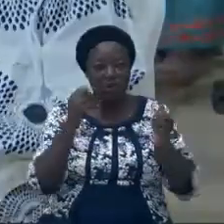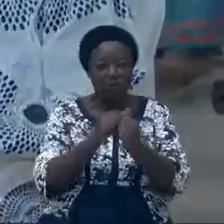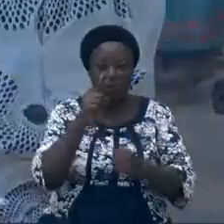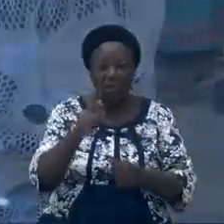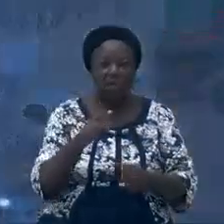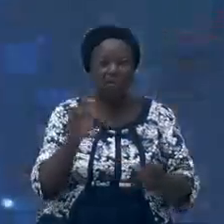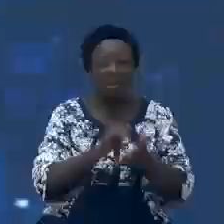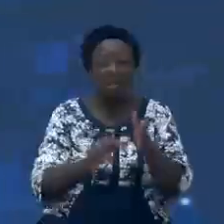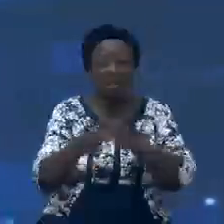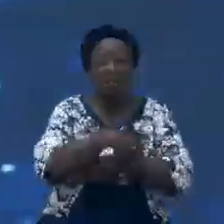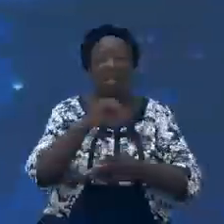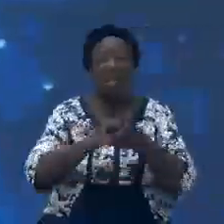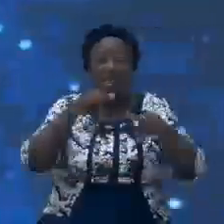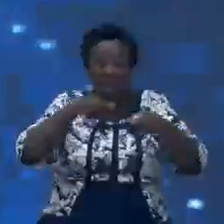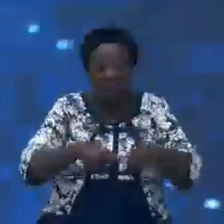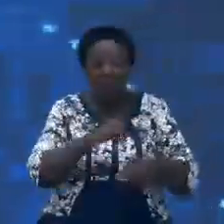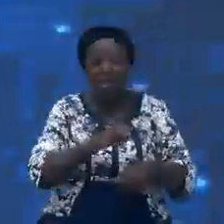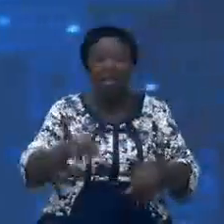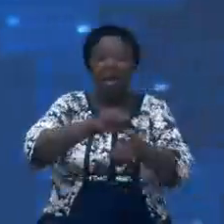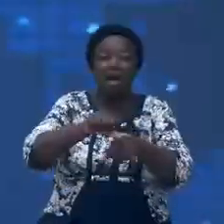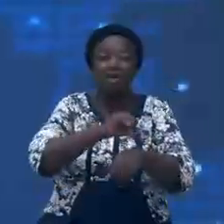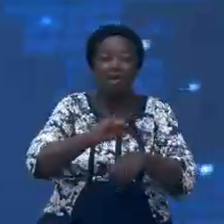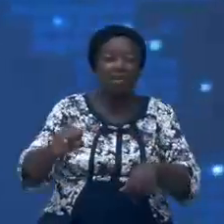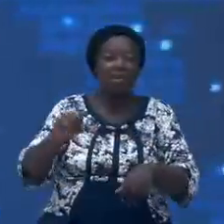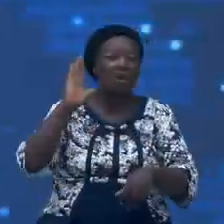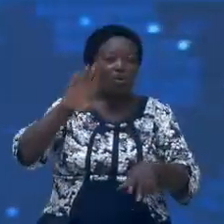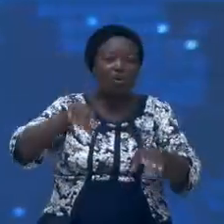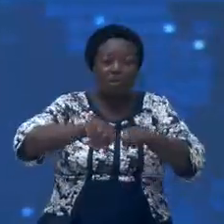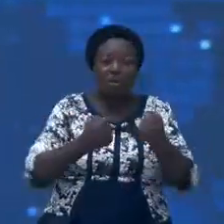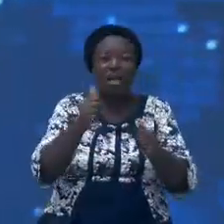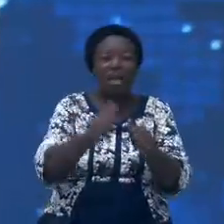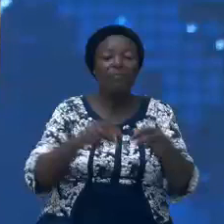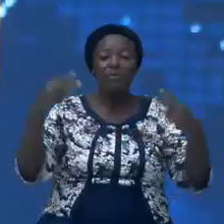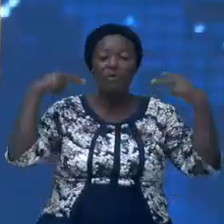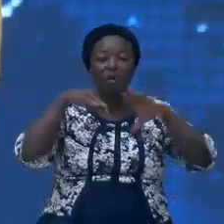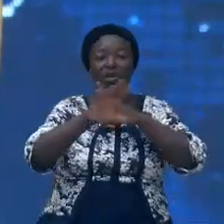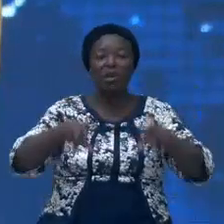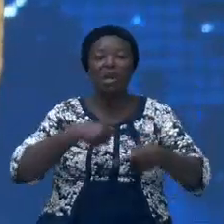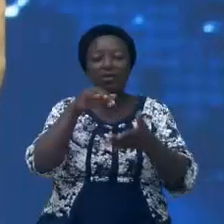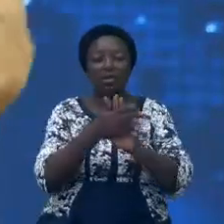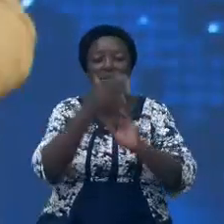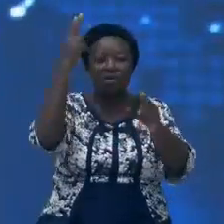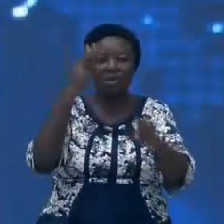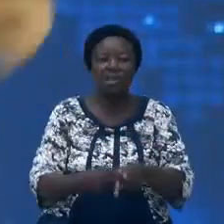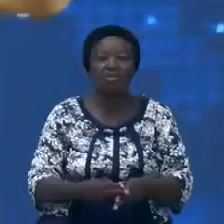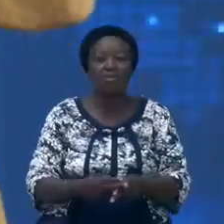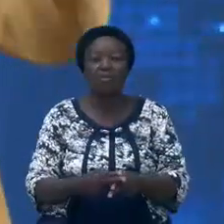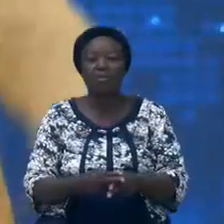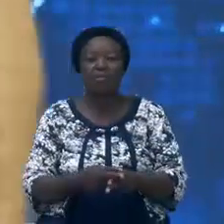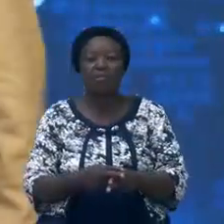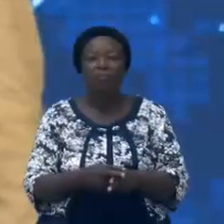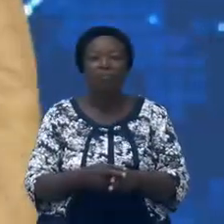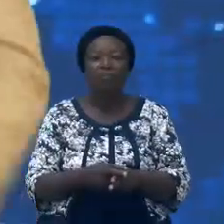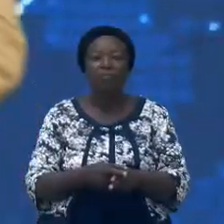still with him i rejoice with each other today that abiding anointing will break every